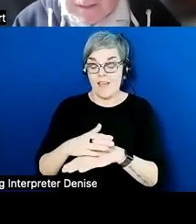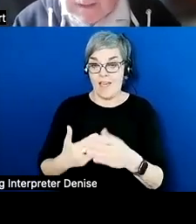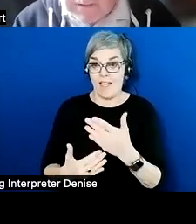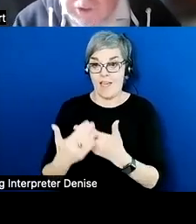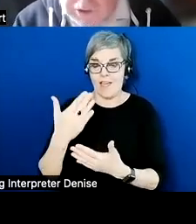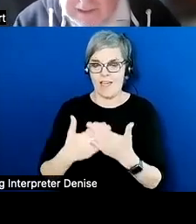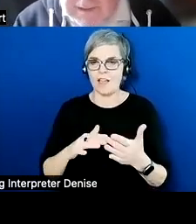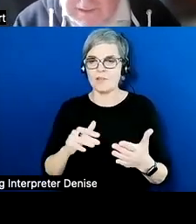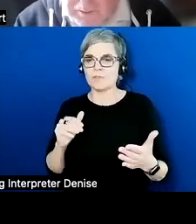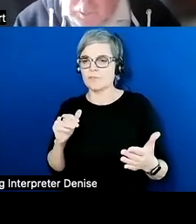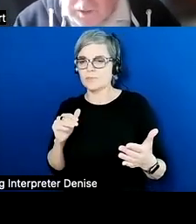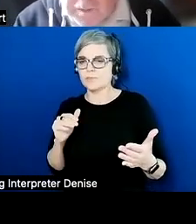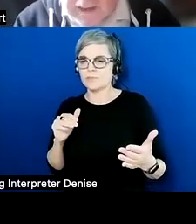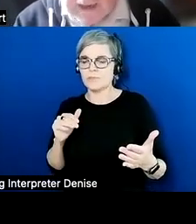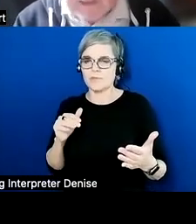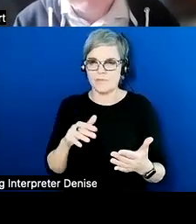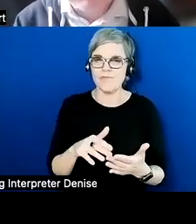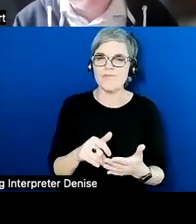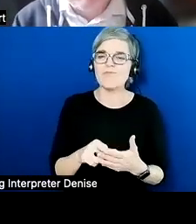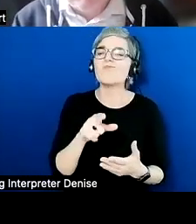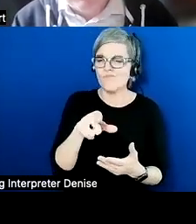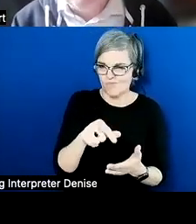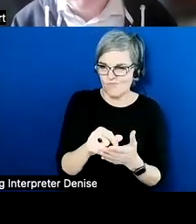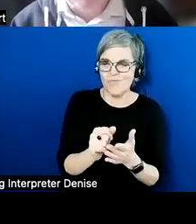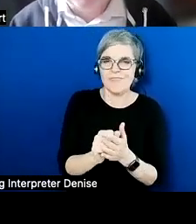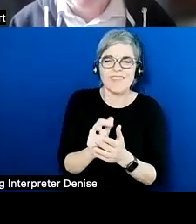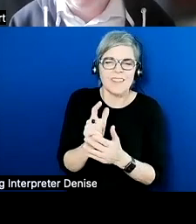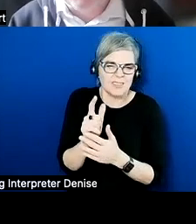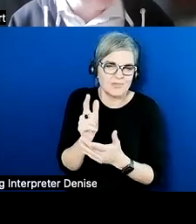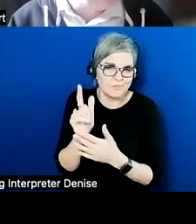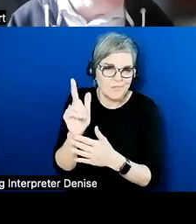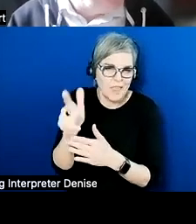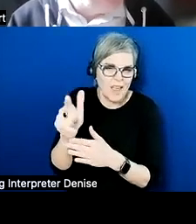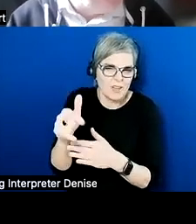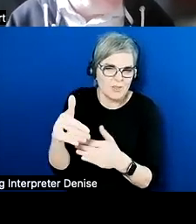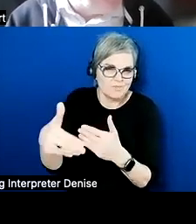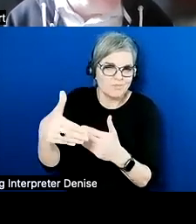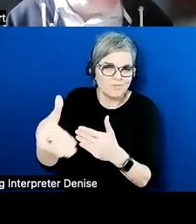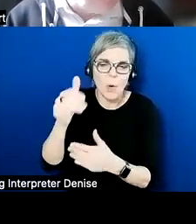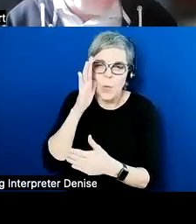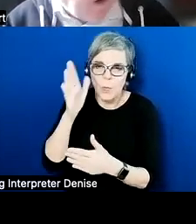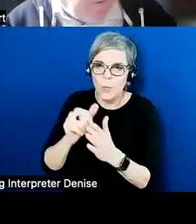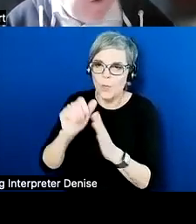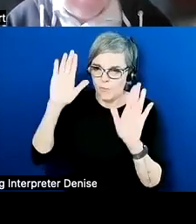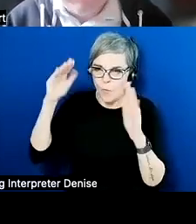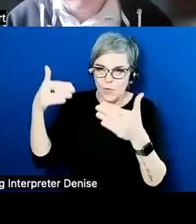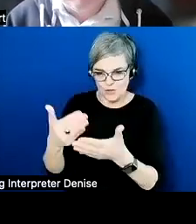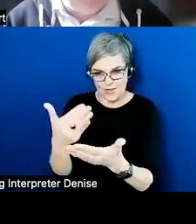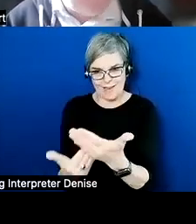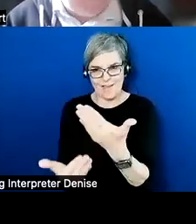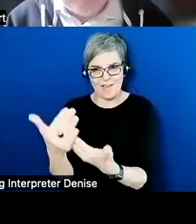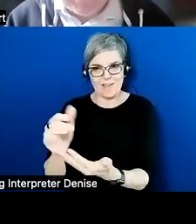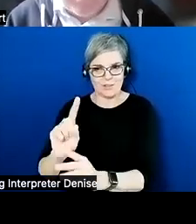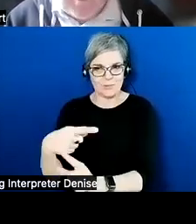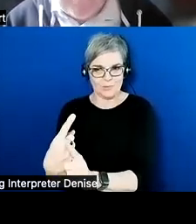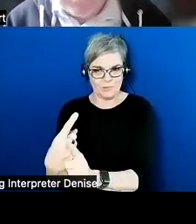focusing just on what the hands are doing. So I'll run this clip just one more